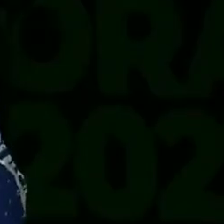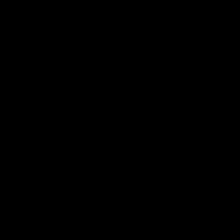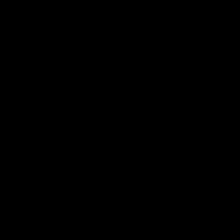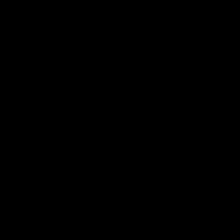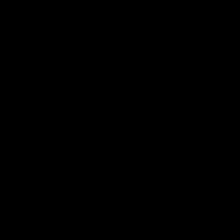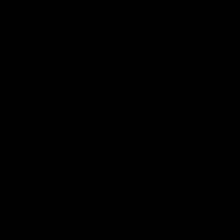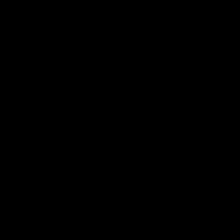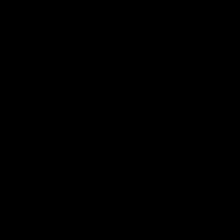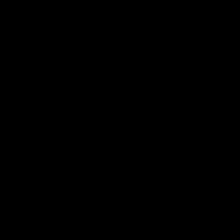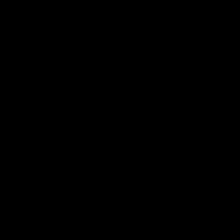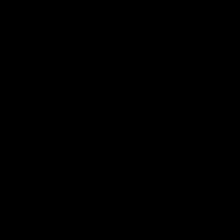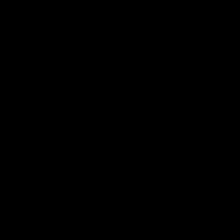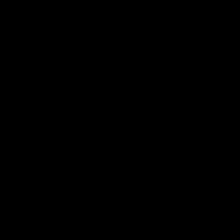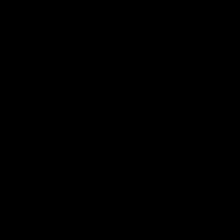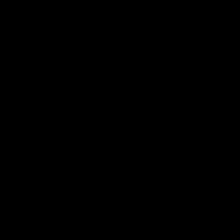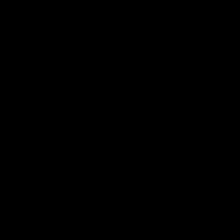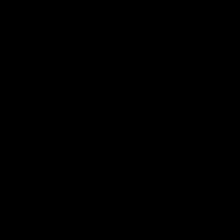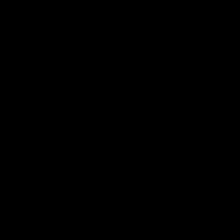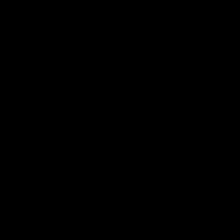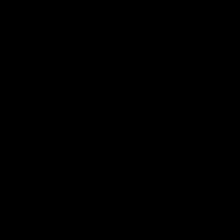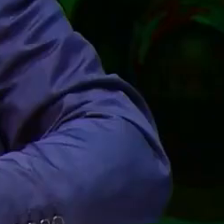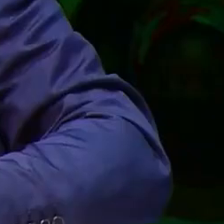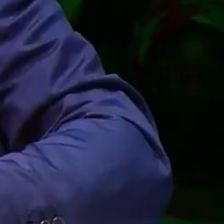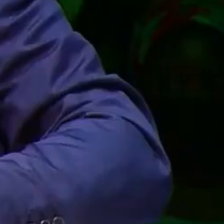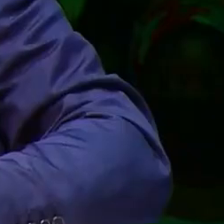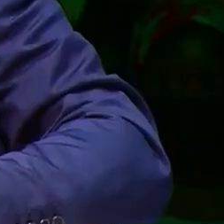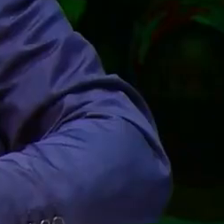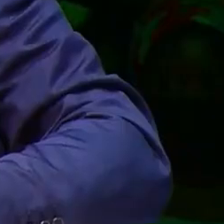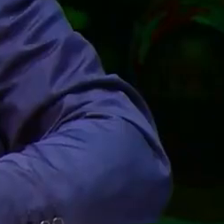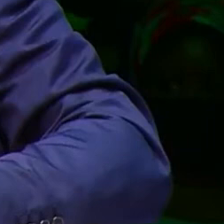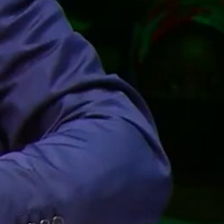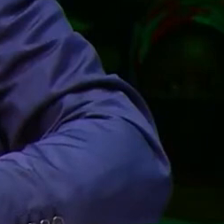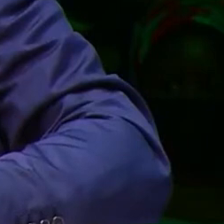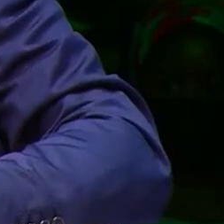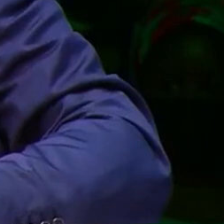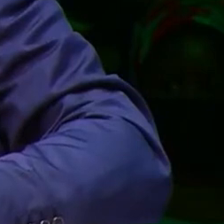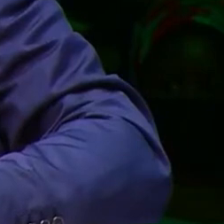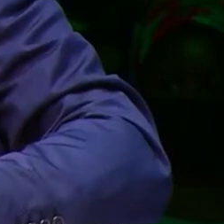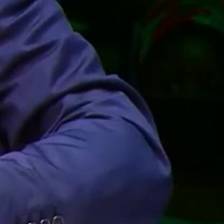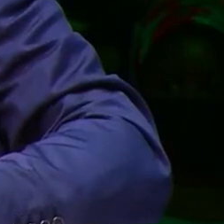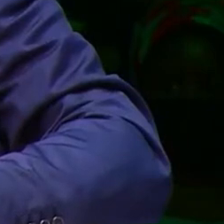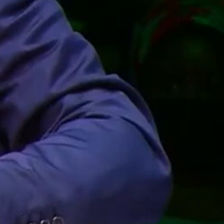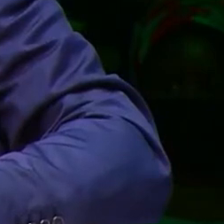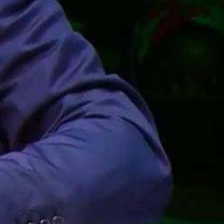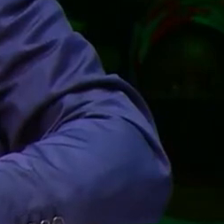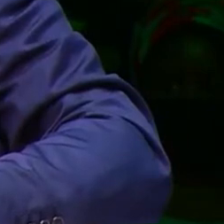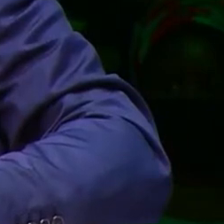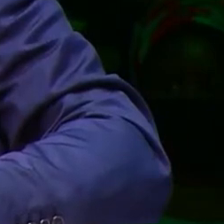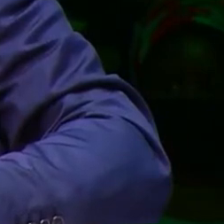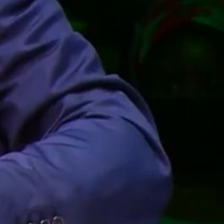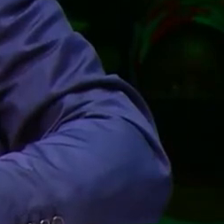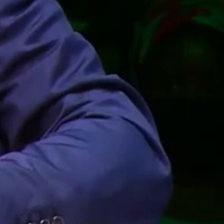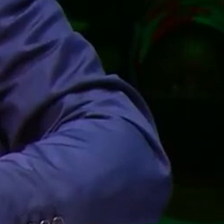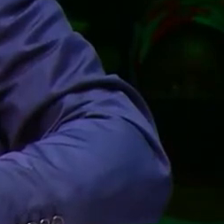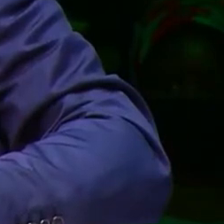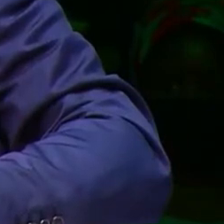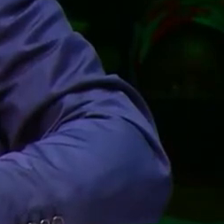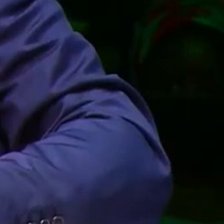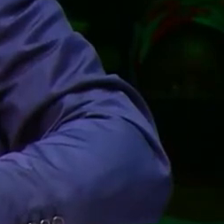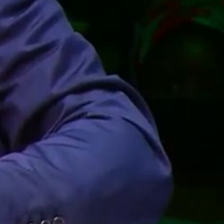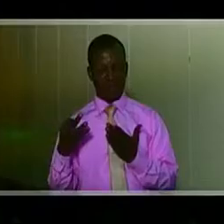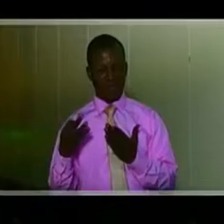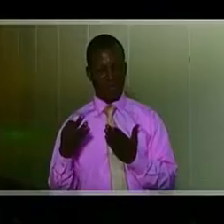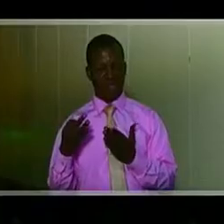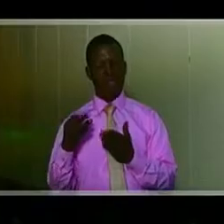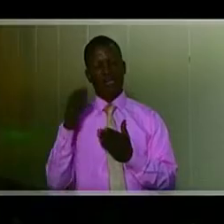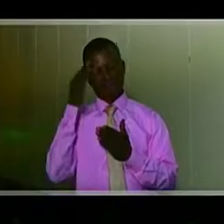I will assent. And he has also said, I do not want to fail. I don't want to be a failure. I also believe that the first page in